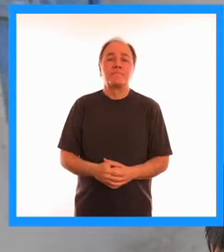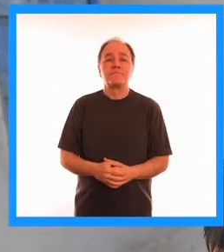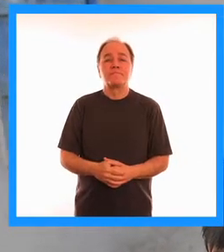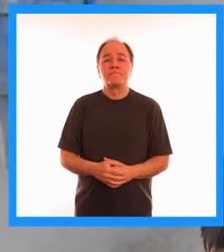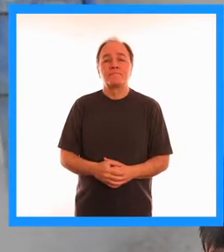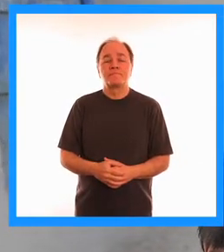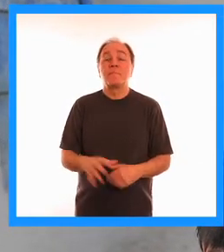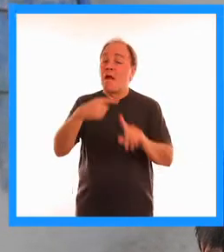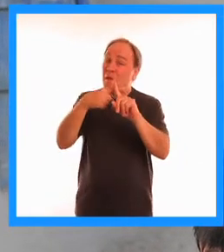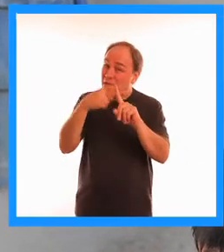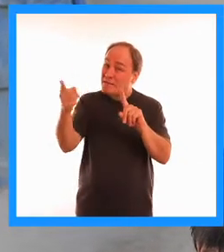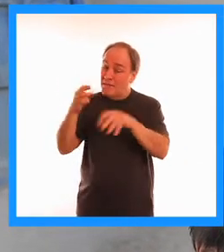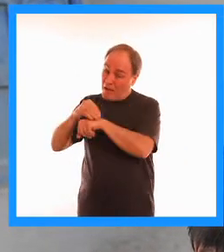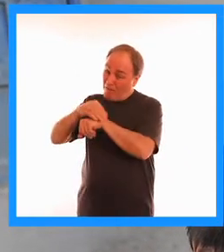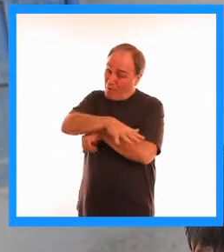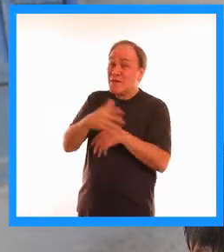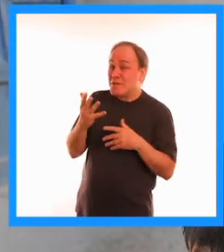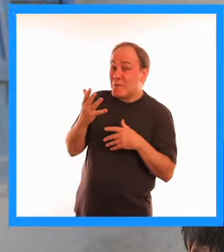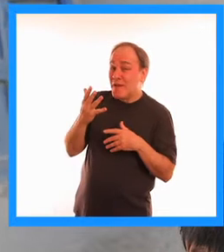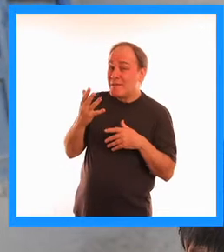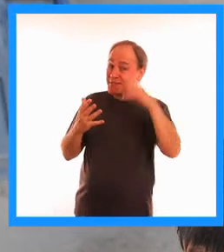deprivations can have lasting effects.